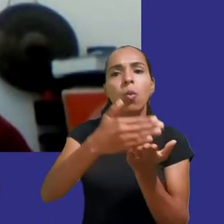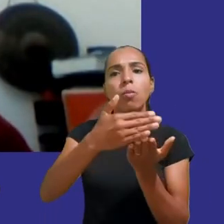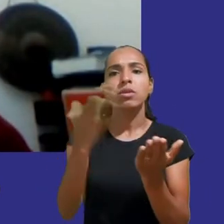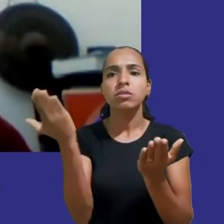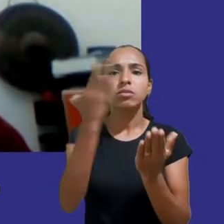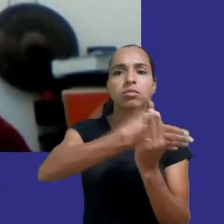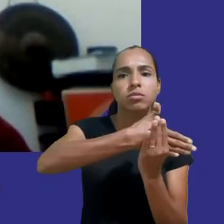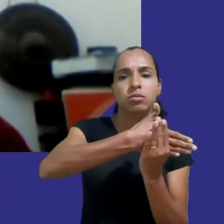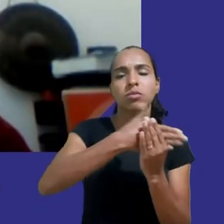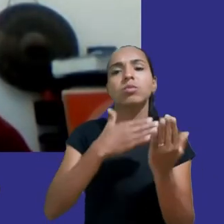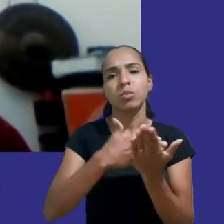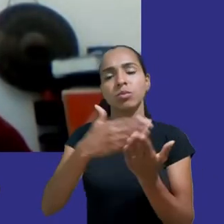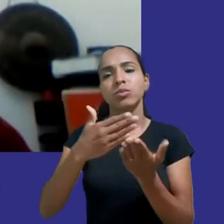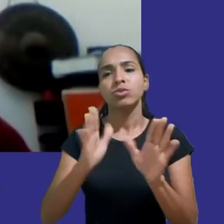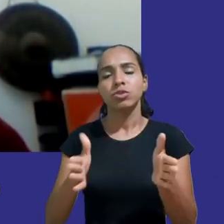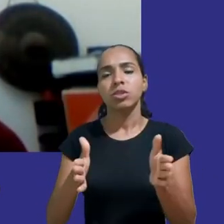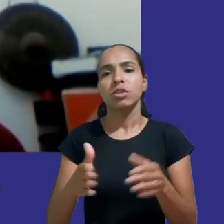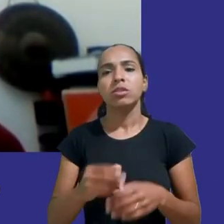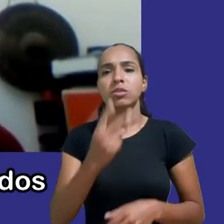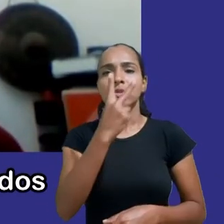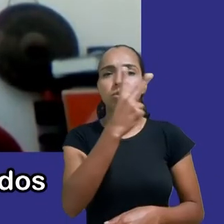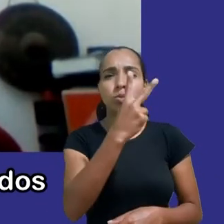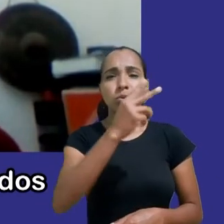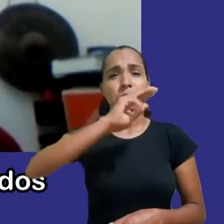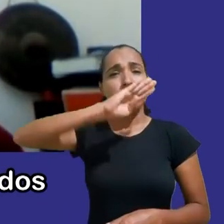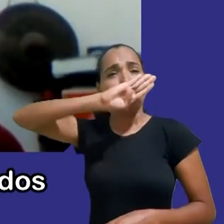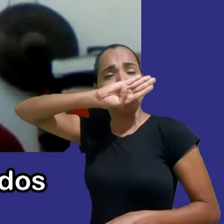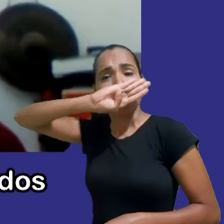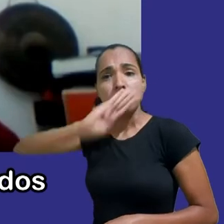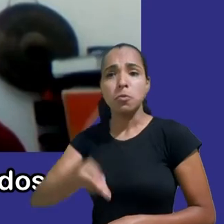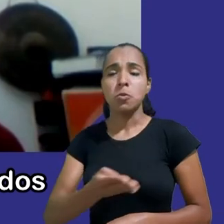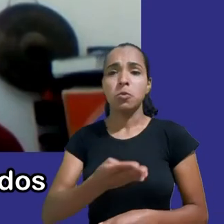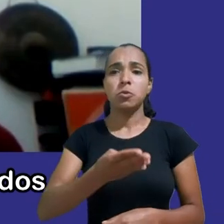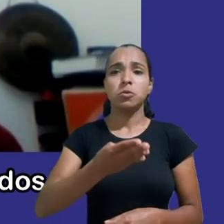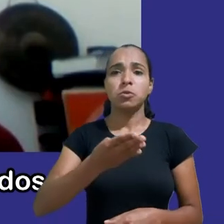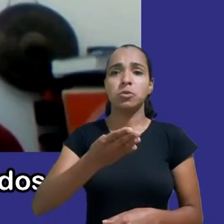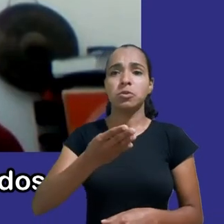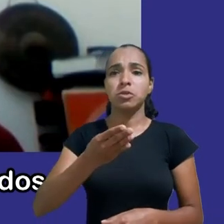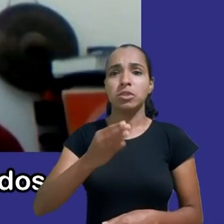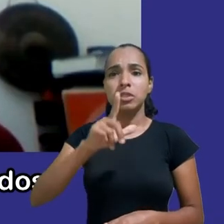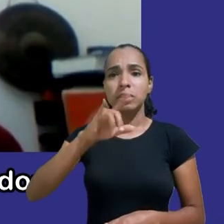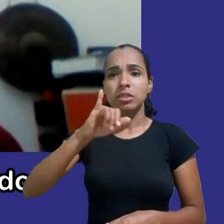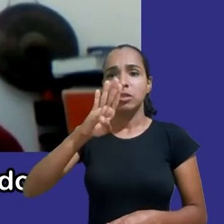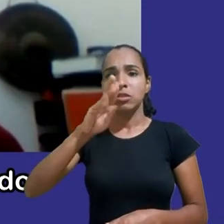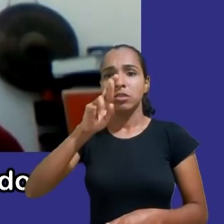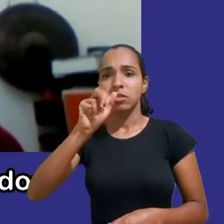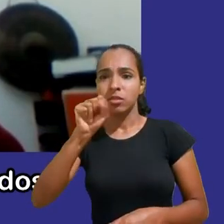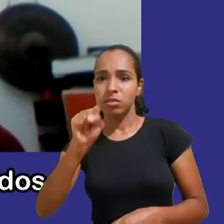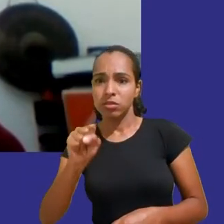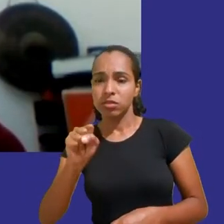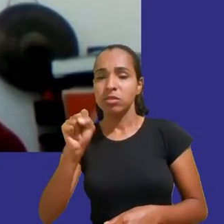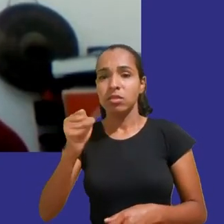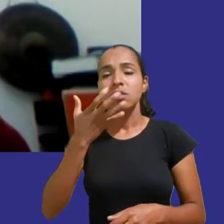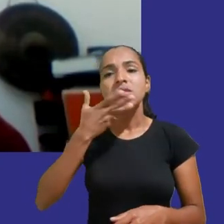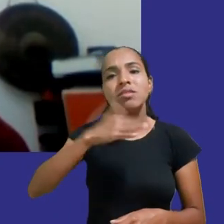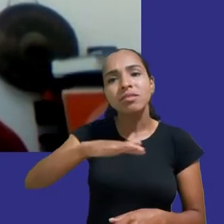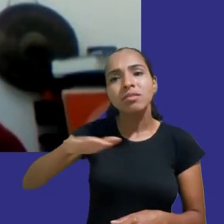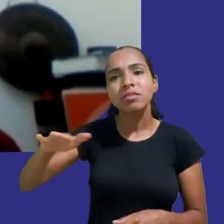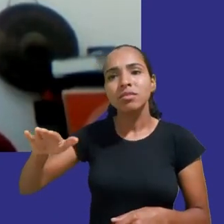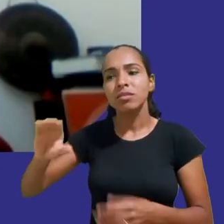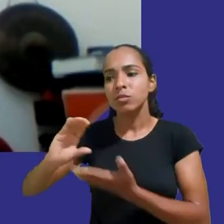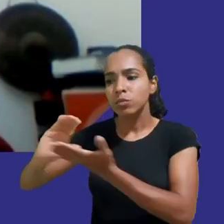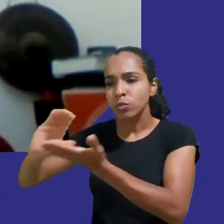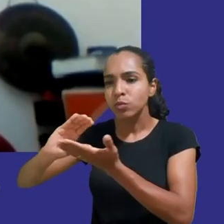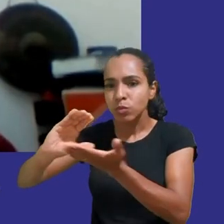billion pounds which will be split equally between all the affected children and parents as part of the